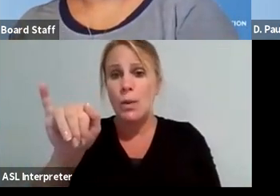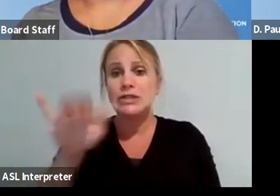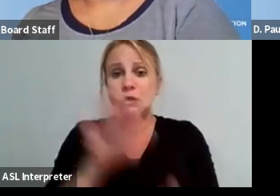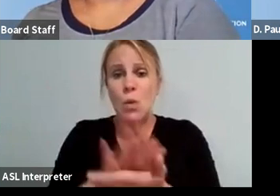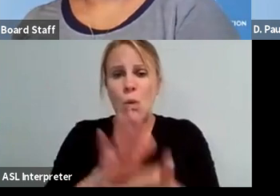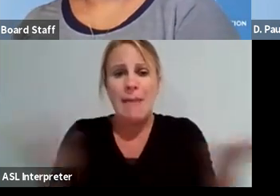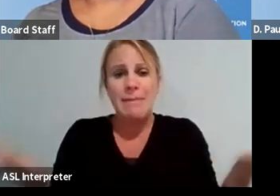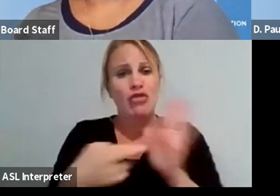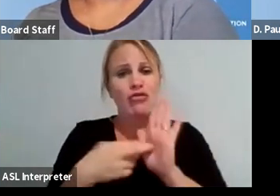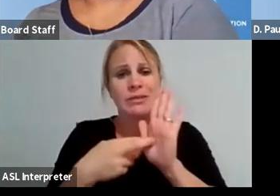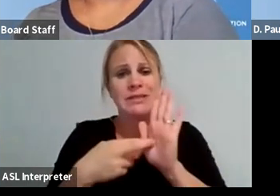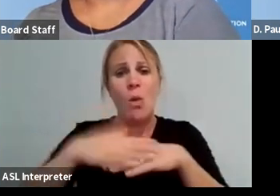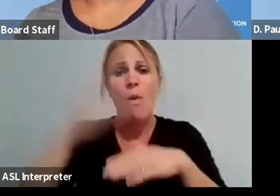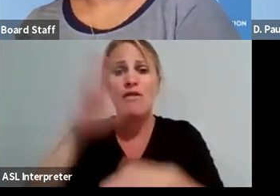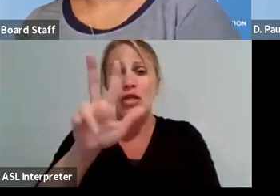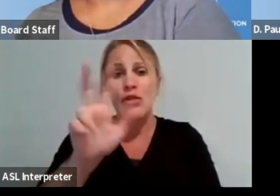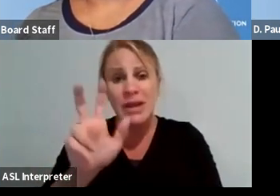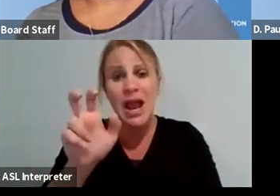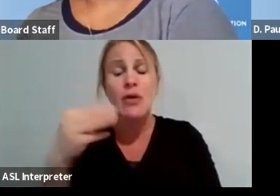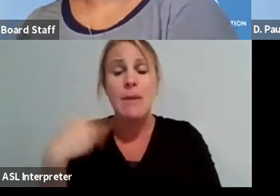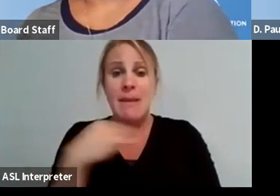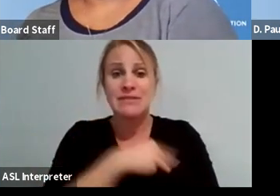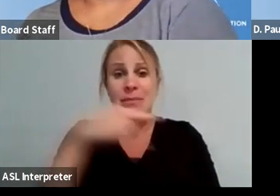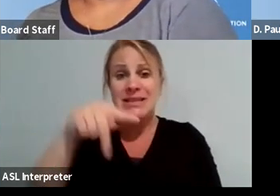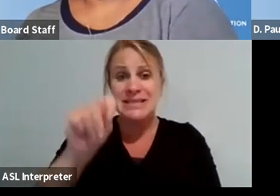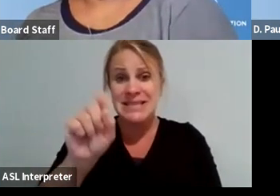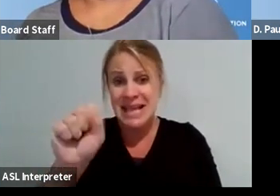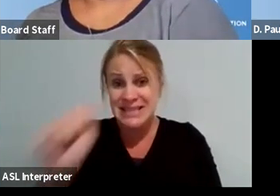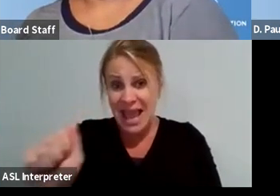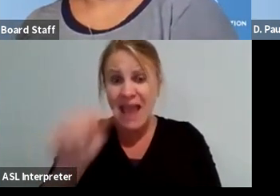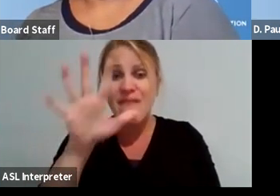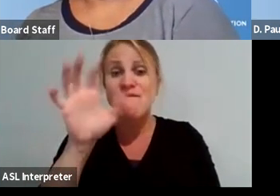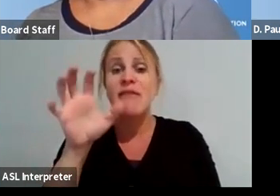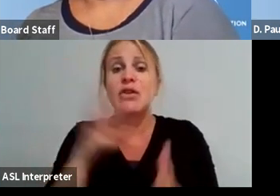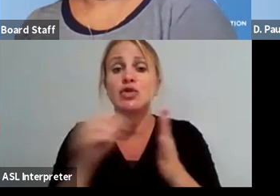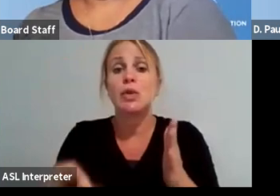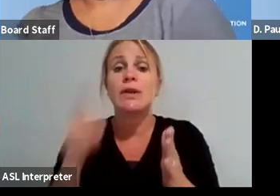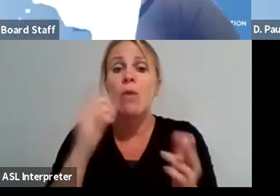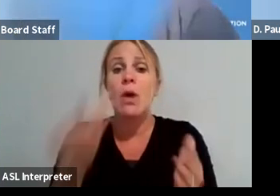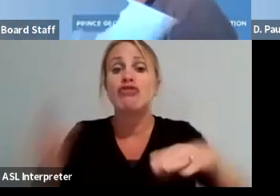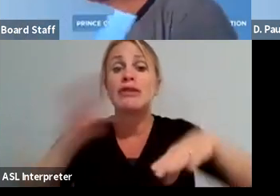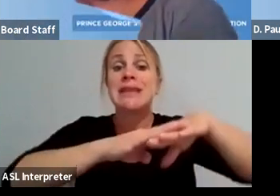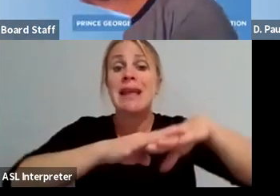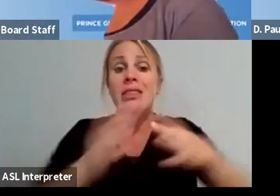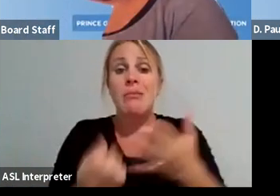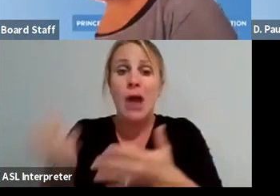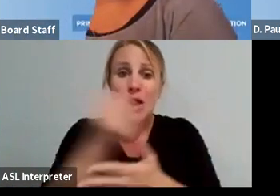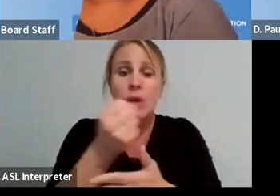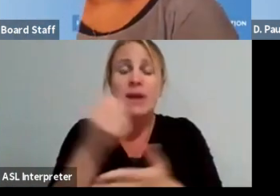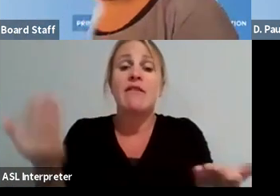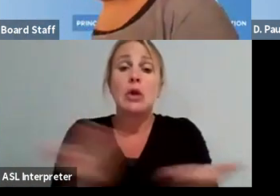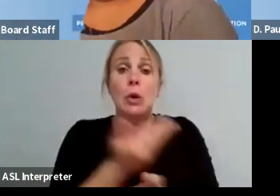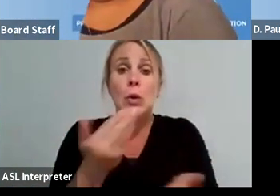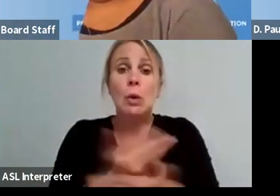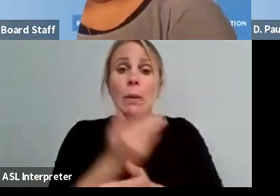over 300 members of the PTSA and over 500 students for increasing the priority of a new facility for